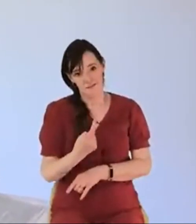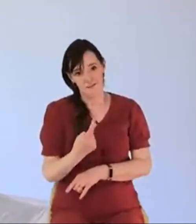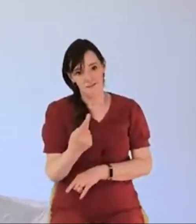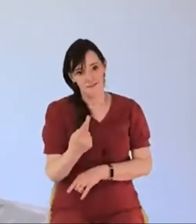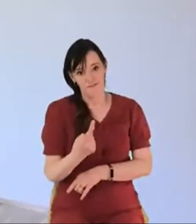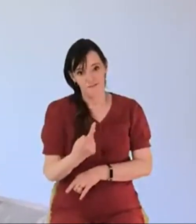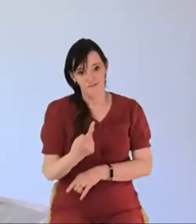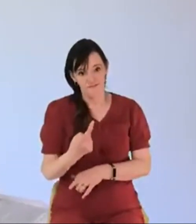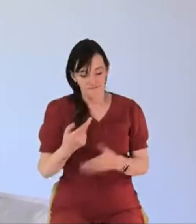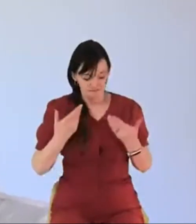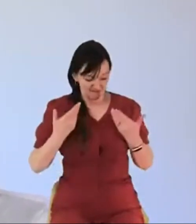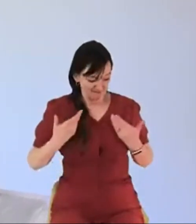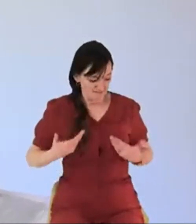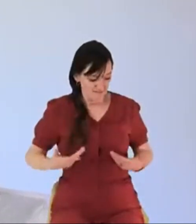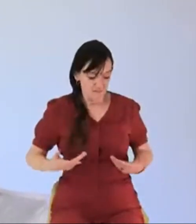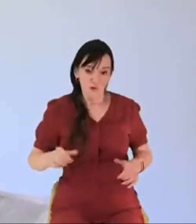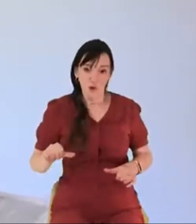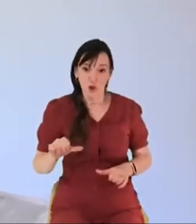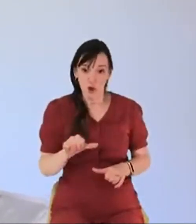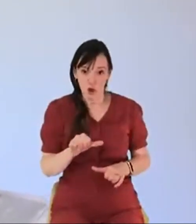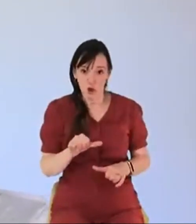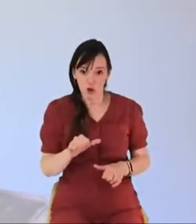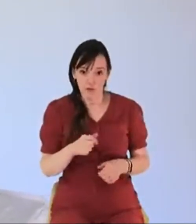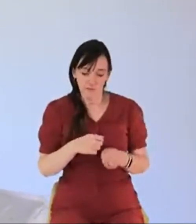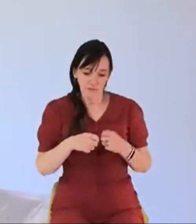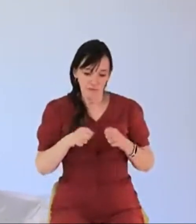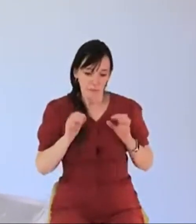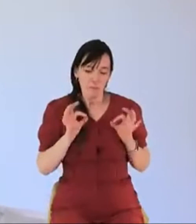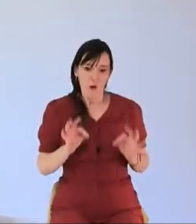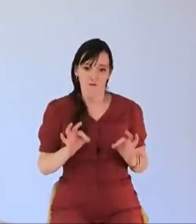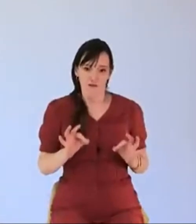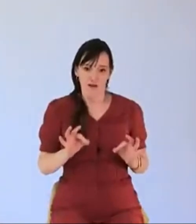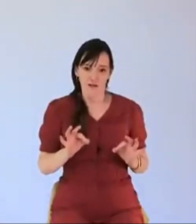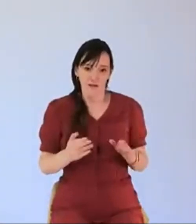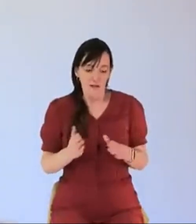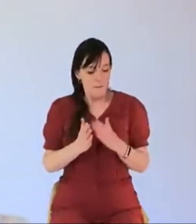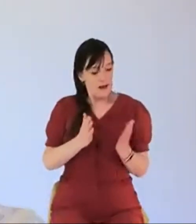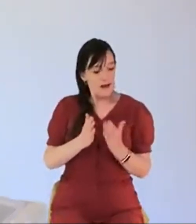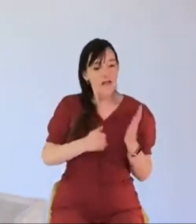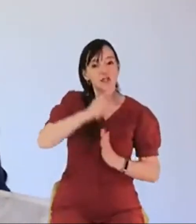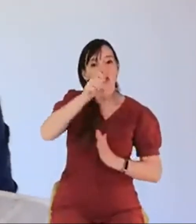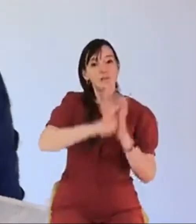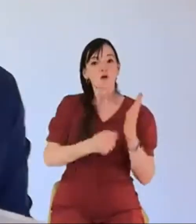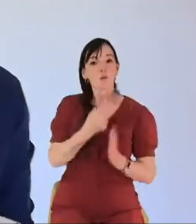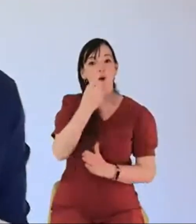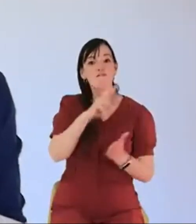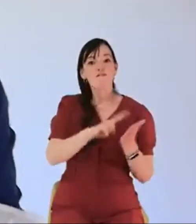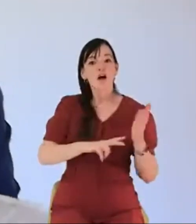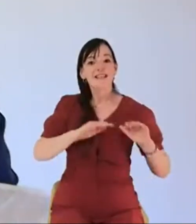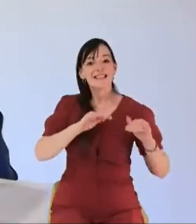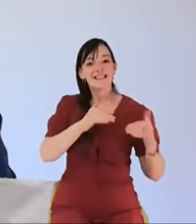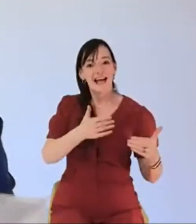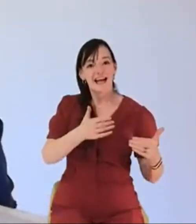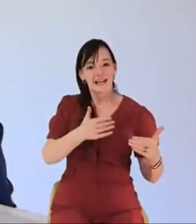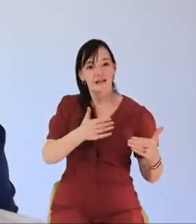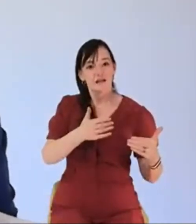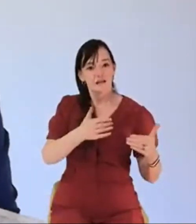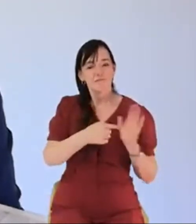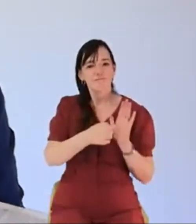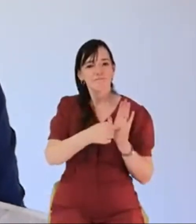To what we were meant to be Back in chapter 1 verse 10 Paul talks of Jesus being